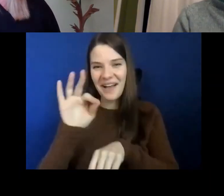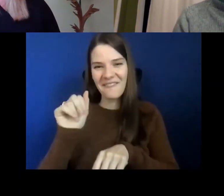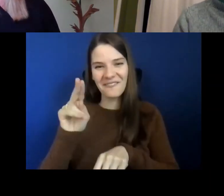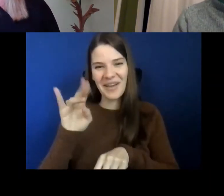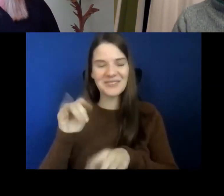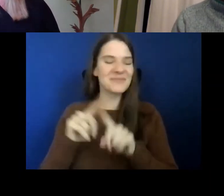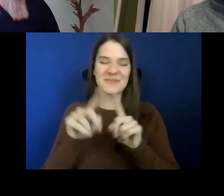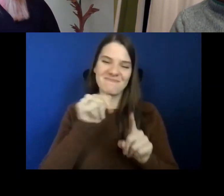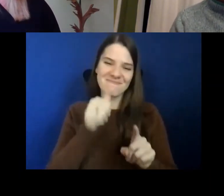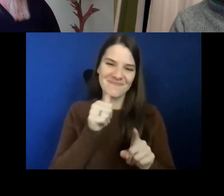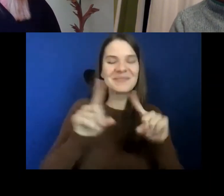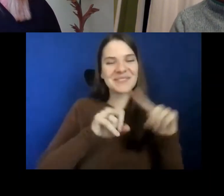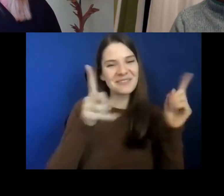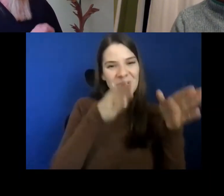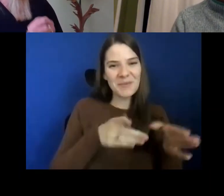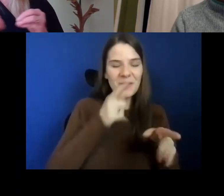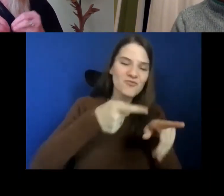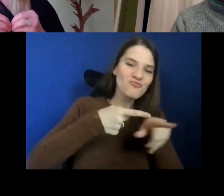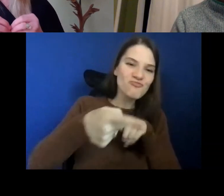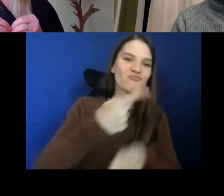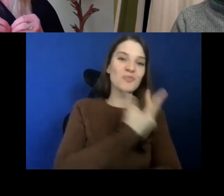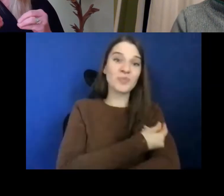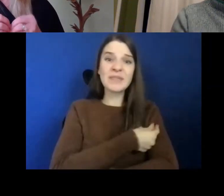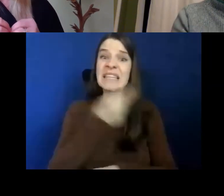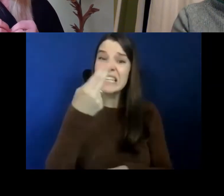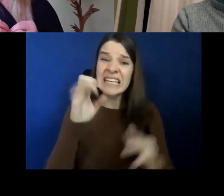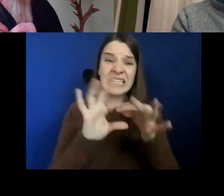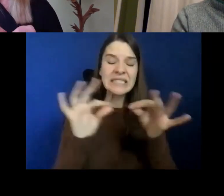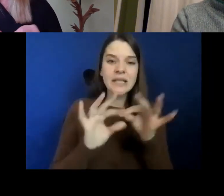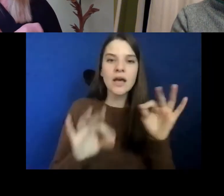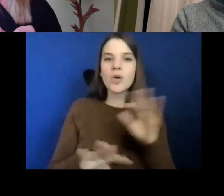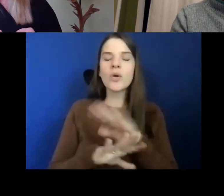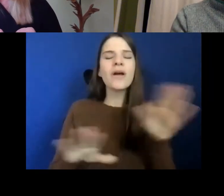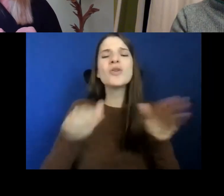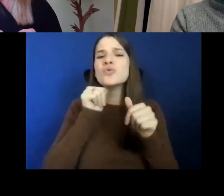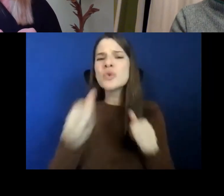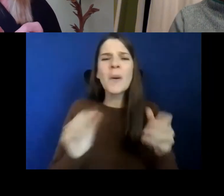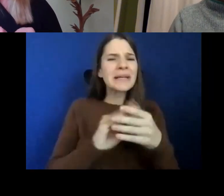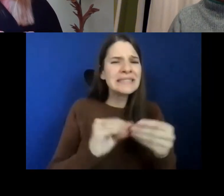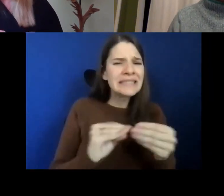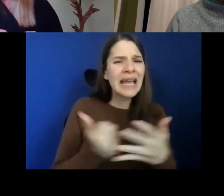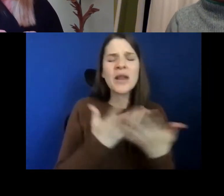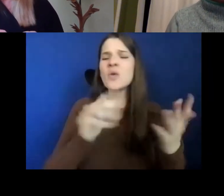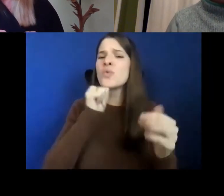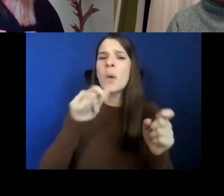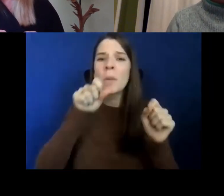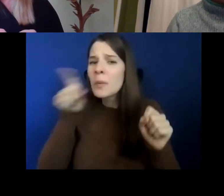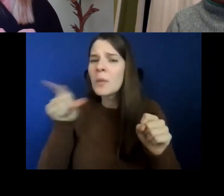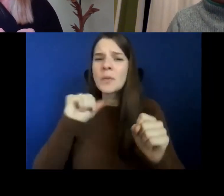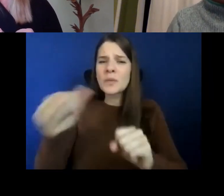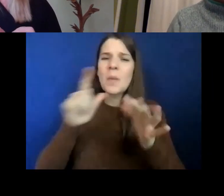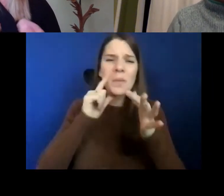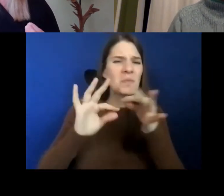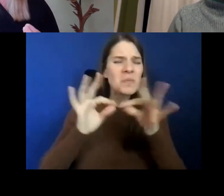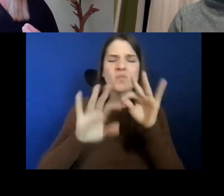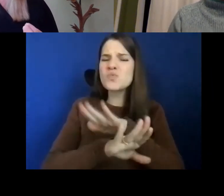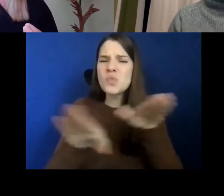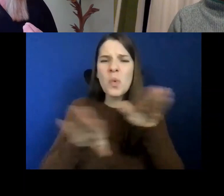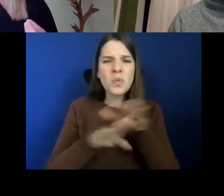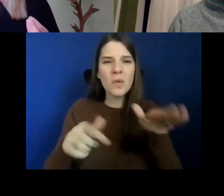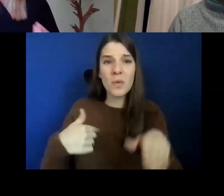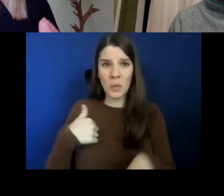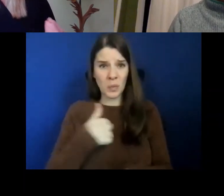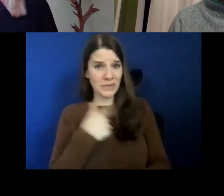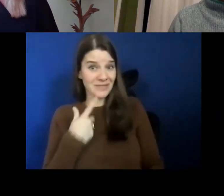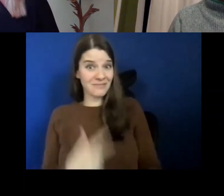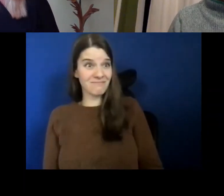But talking about how he kept saying, don't say anything, don't say anything, don't tell people this is happening. And we all said,